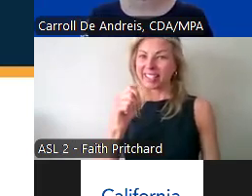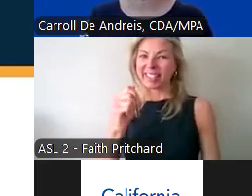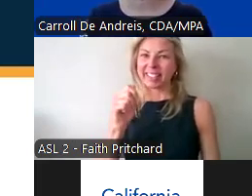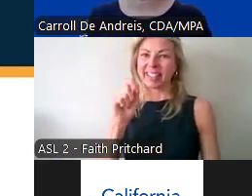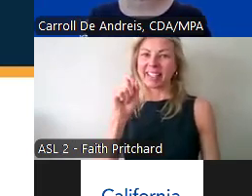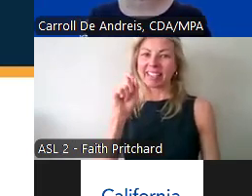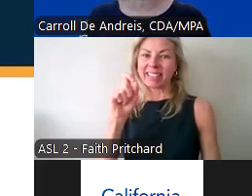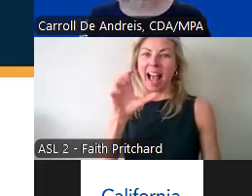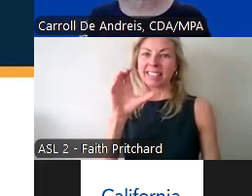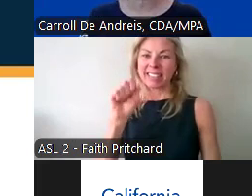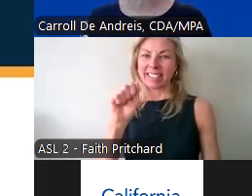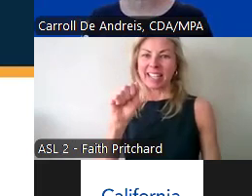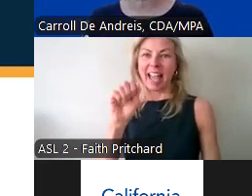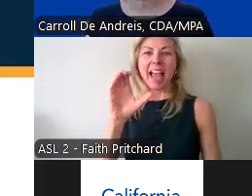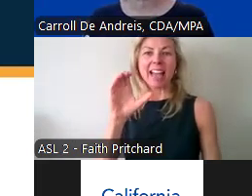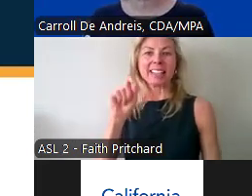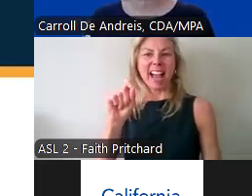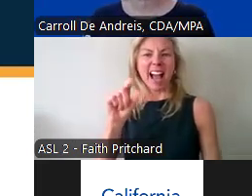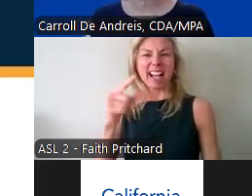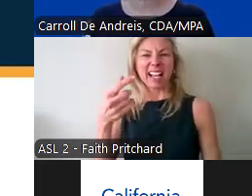engage@aging.ca.gov. We welcome those